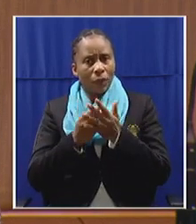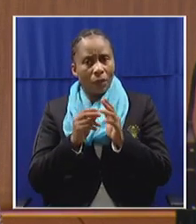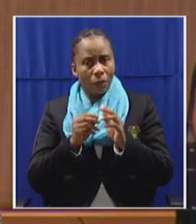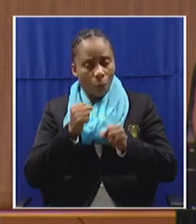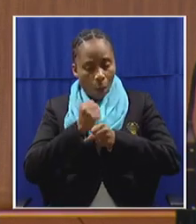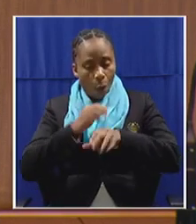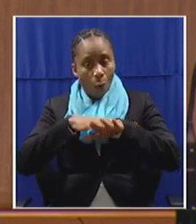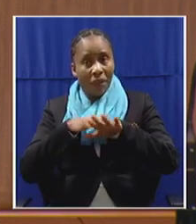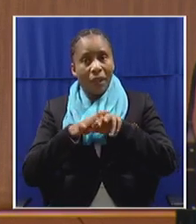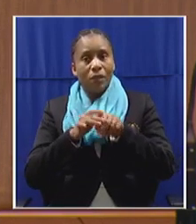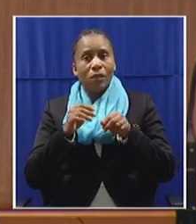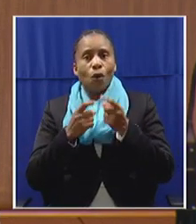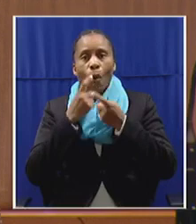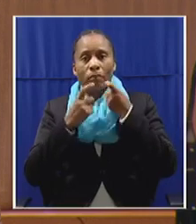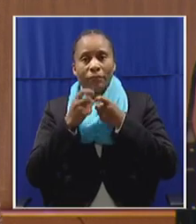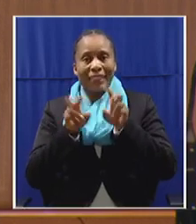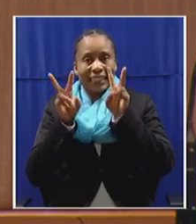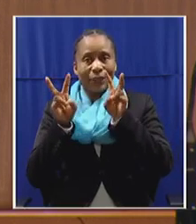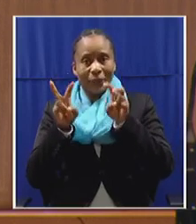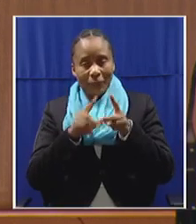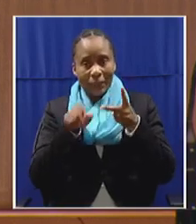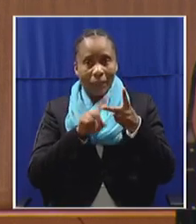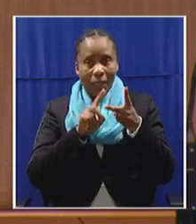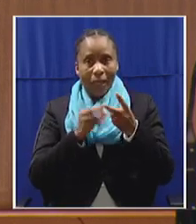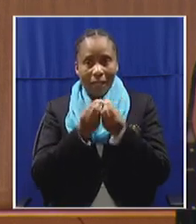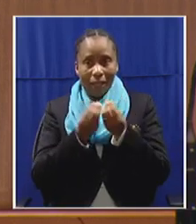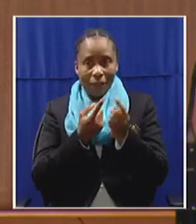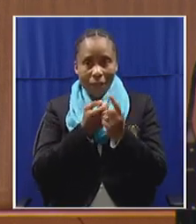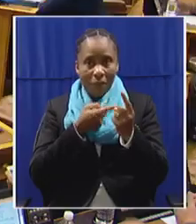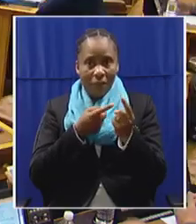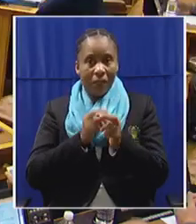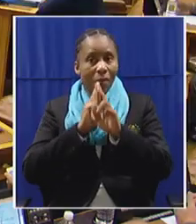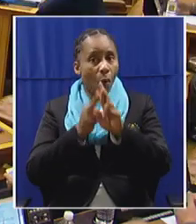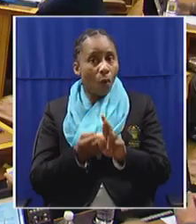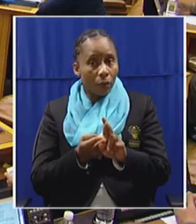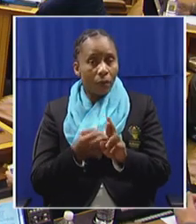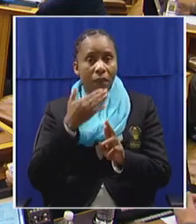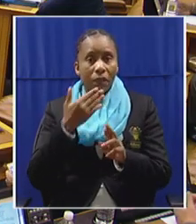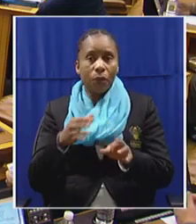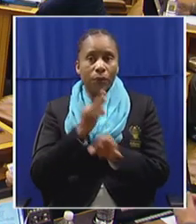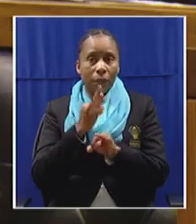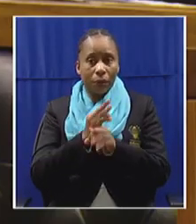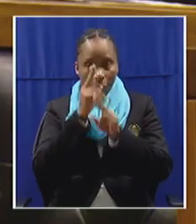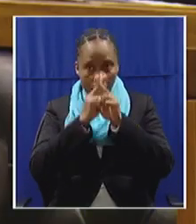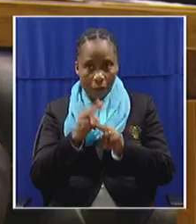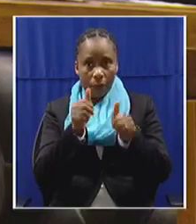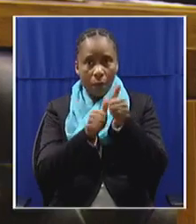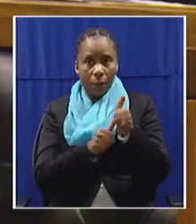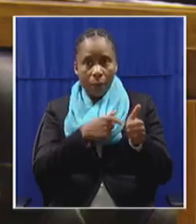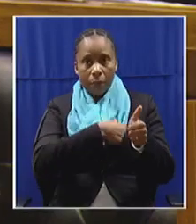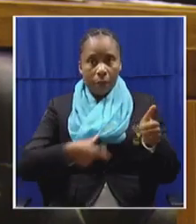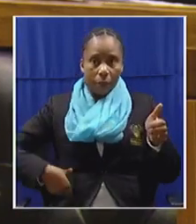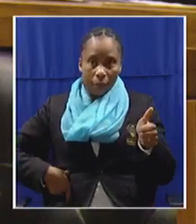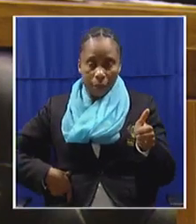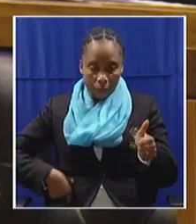emerging from the AG's report? Thank you, sir. The Honorable, the Deputy President. Well, like we've